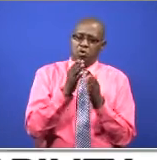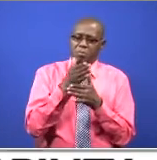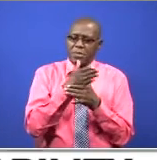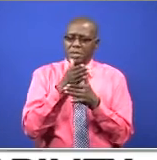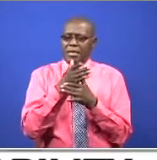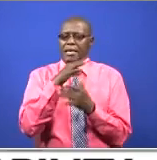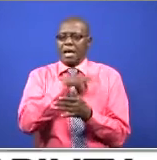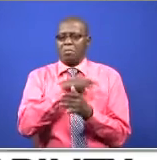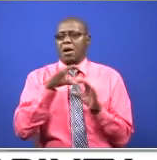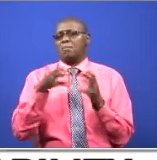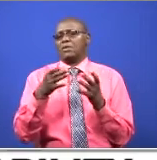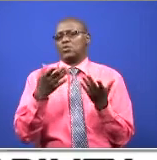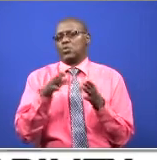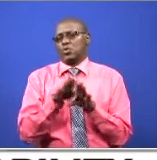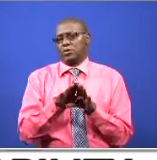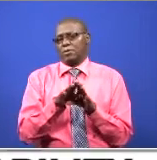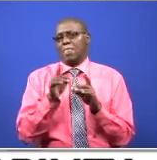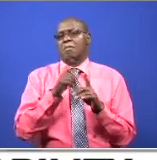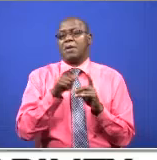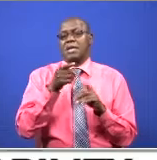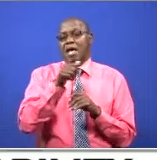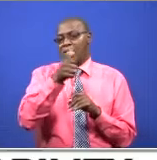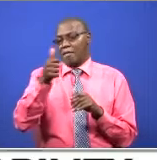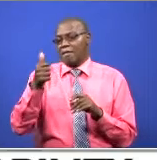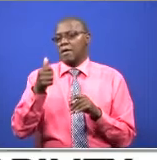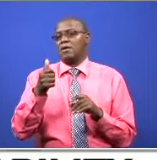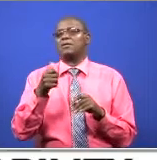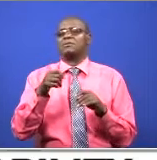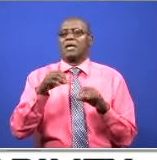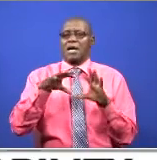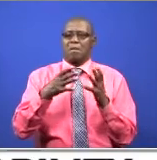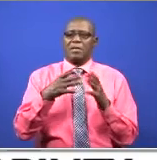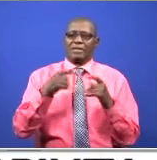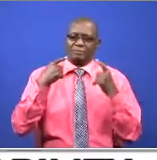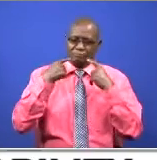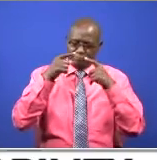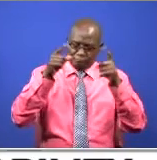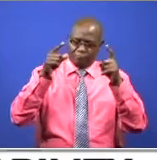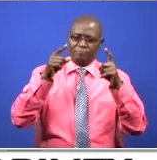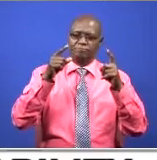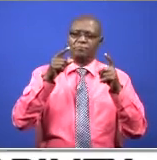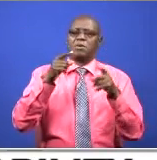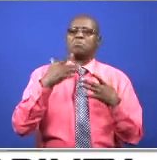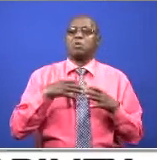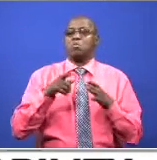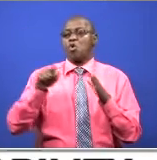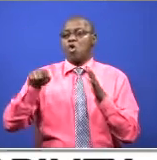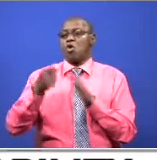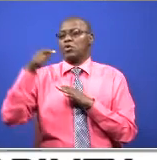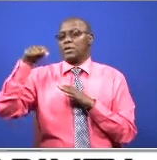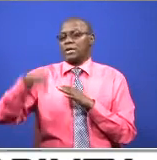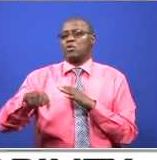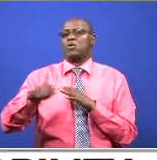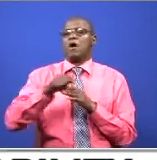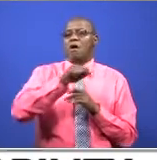middle and middle income companies. But there are those companies that thrived, there are those industries that thrived. When people were in the lockdown, there are companies,